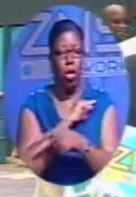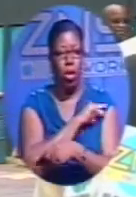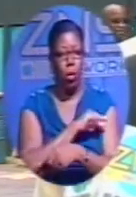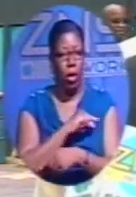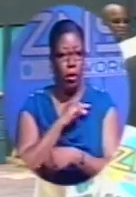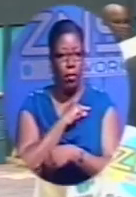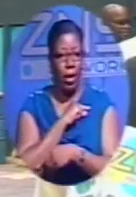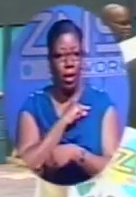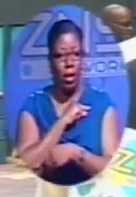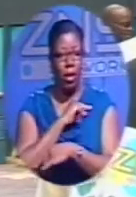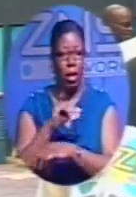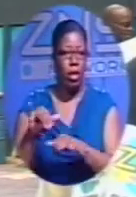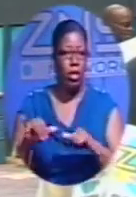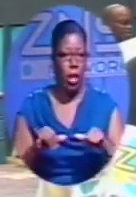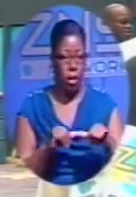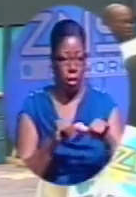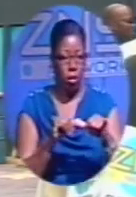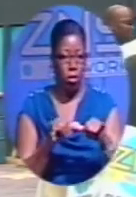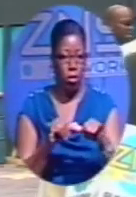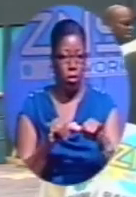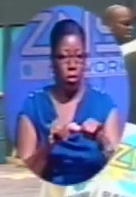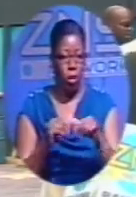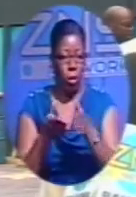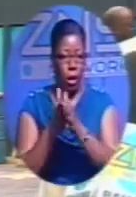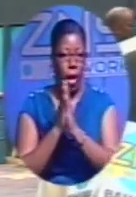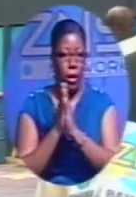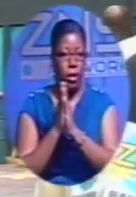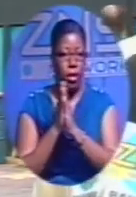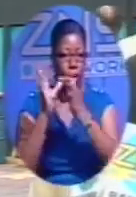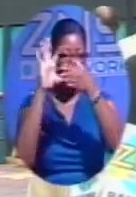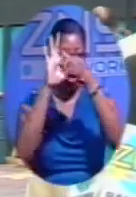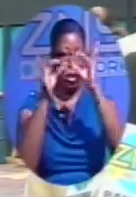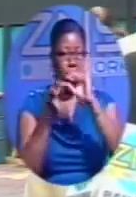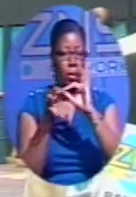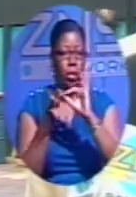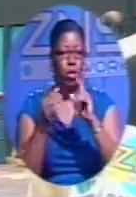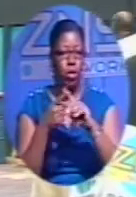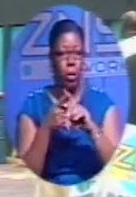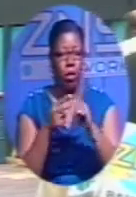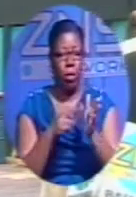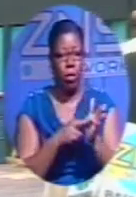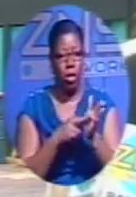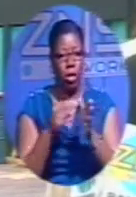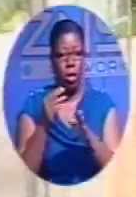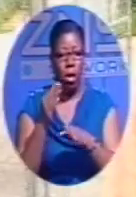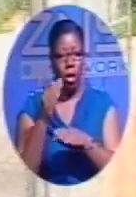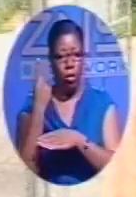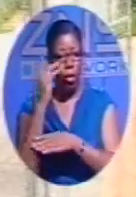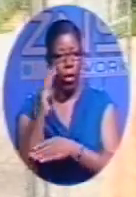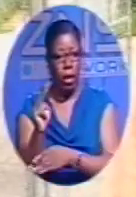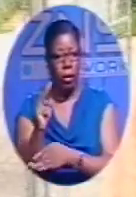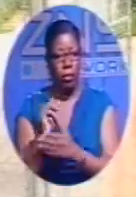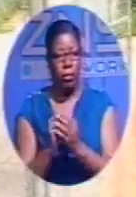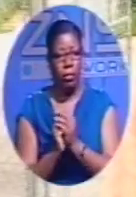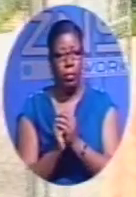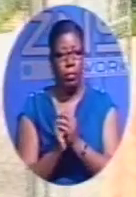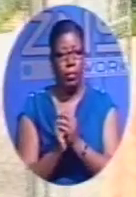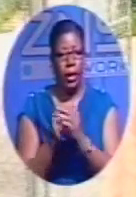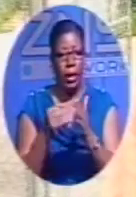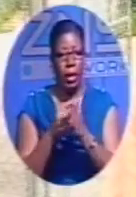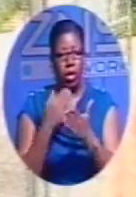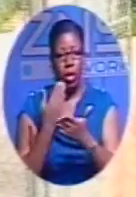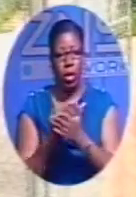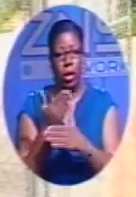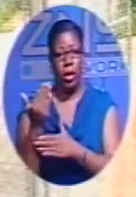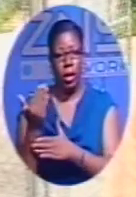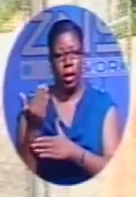the absolute deadline, and so we were able to petition the Olympic Association to make representation on his behalf, and they accepted that. That's a good thing for